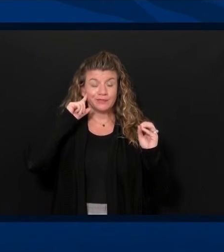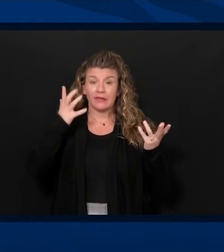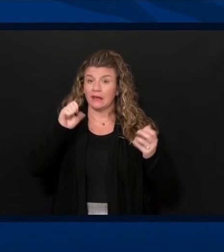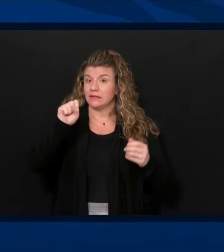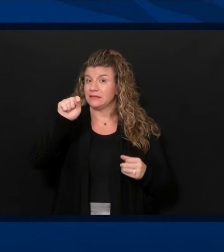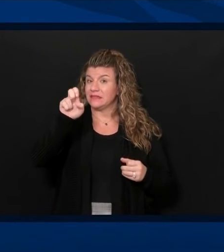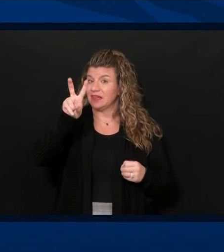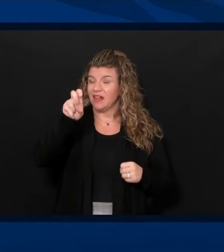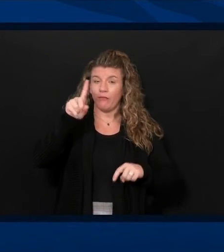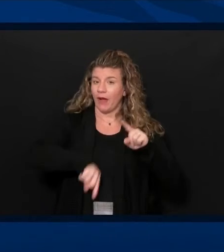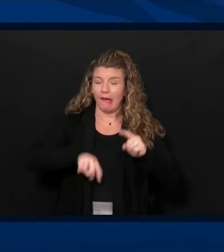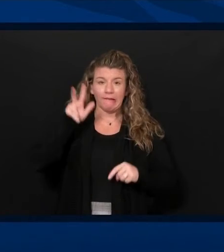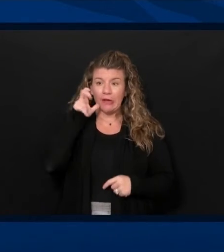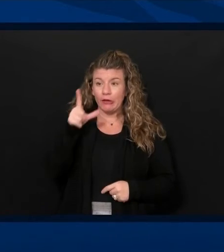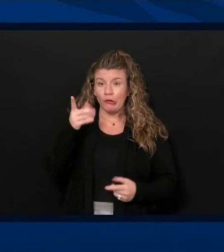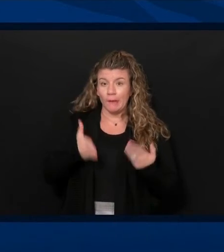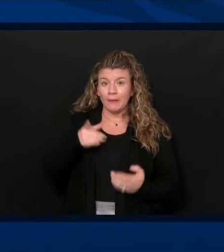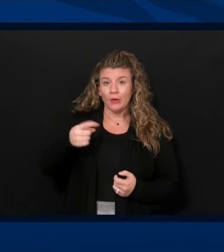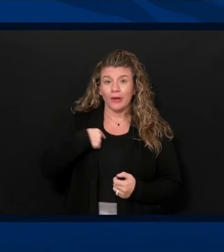Steve, we can't hear you. You may be on mute.